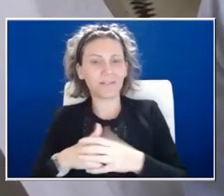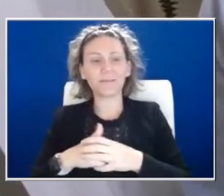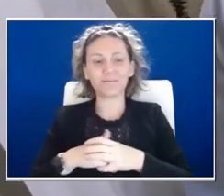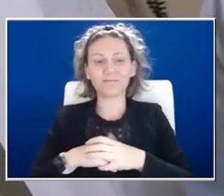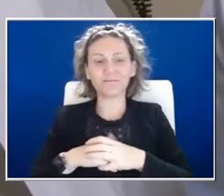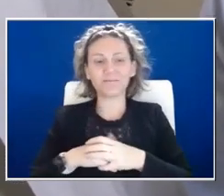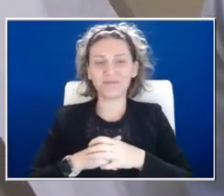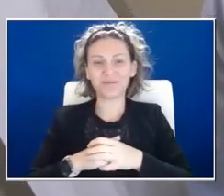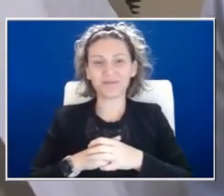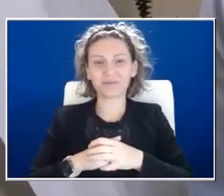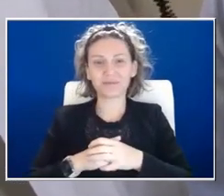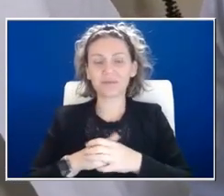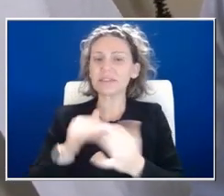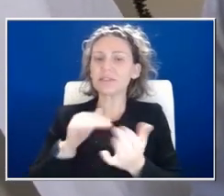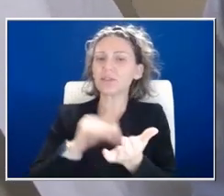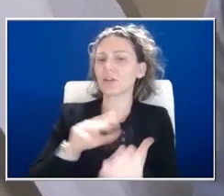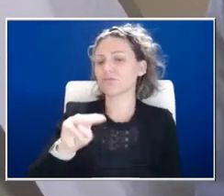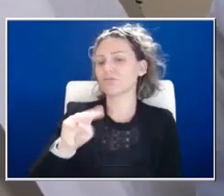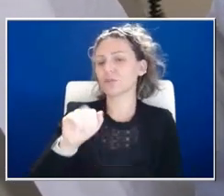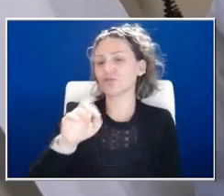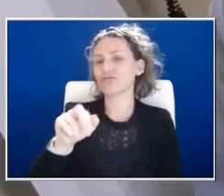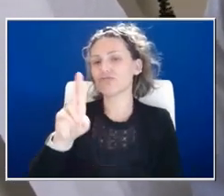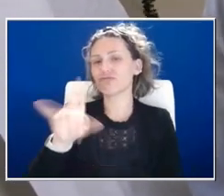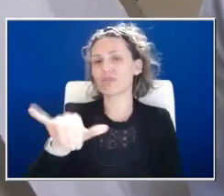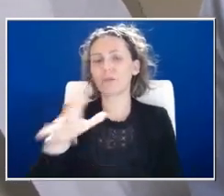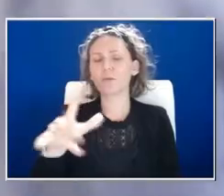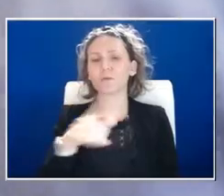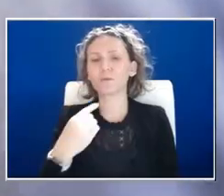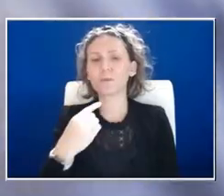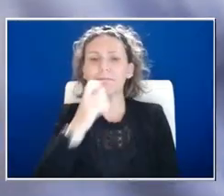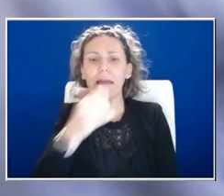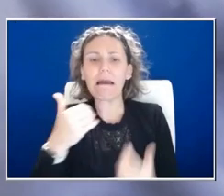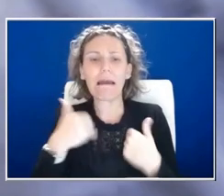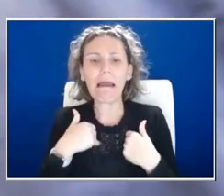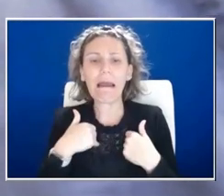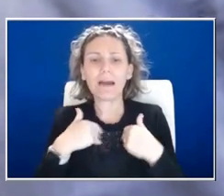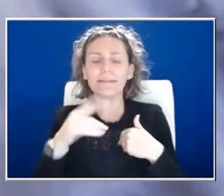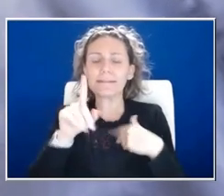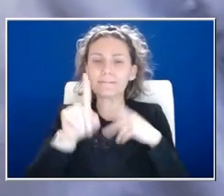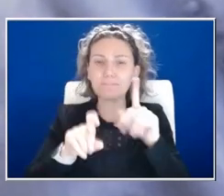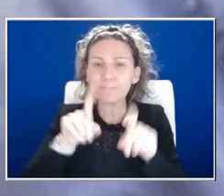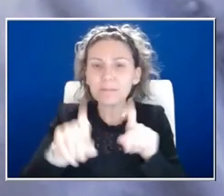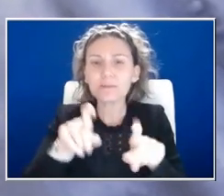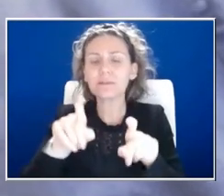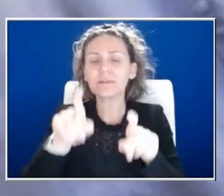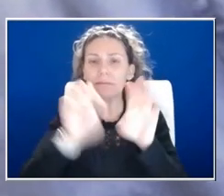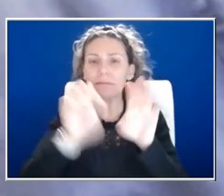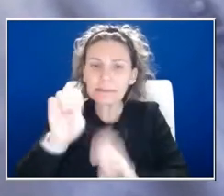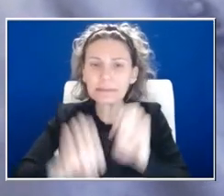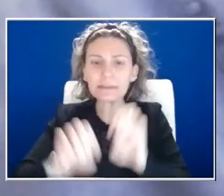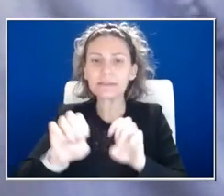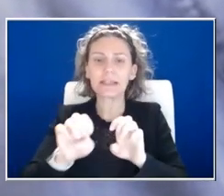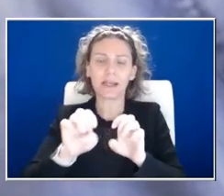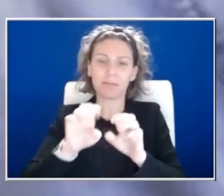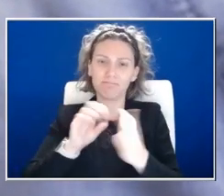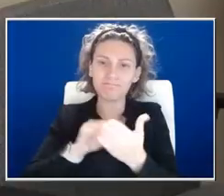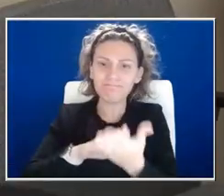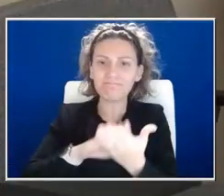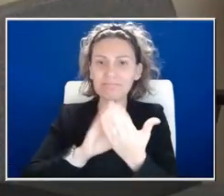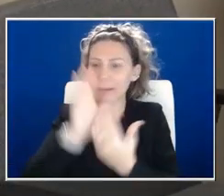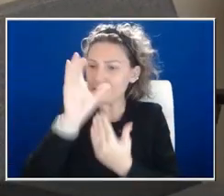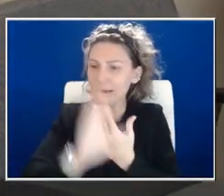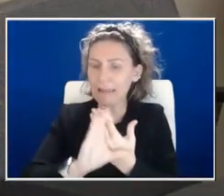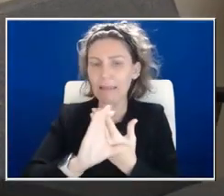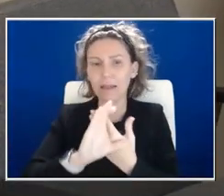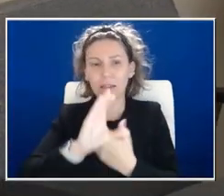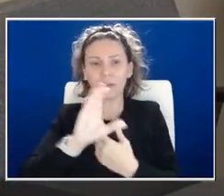McCray, what's the risk of not having these wellness exams, not doing this regularly? We talk about putting this on the calendar, making it a special date, just like we make